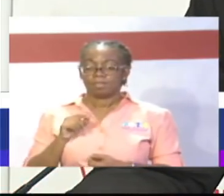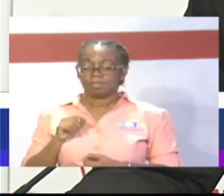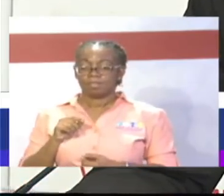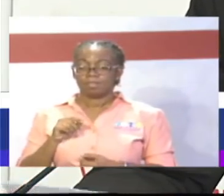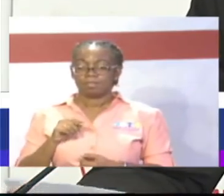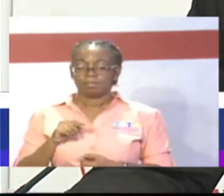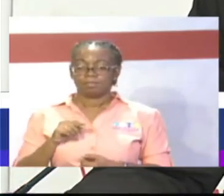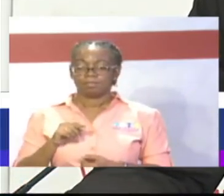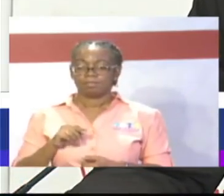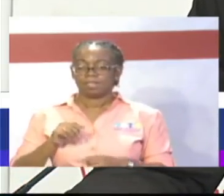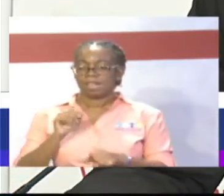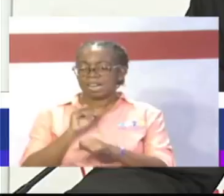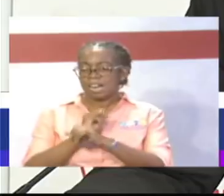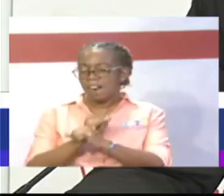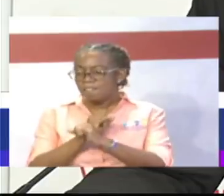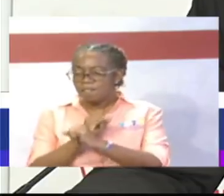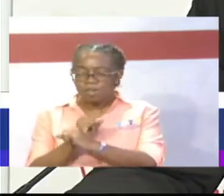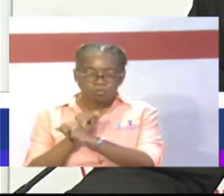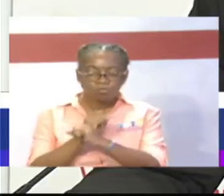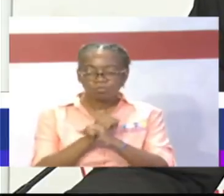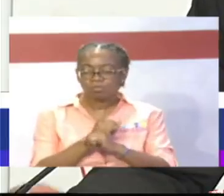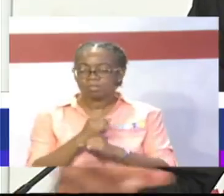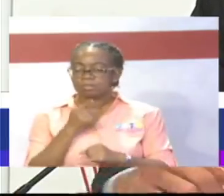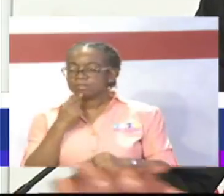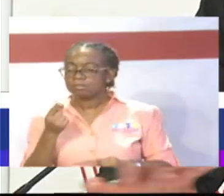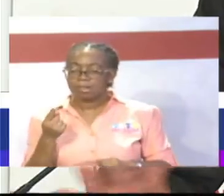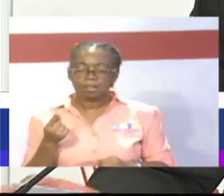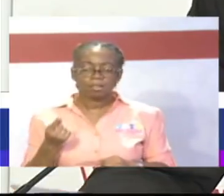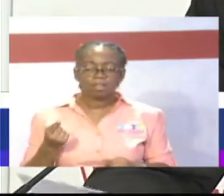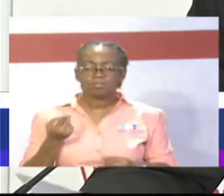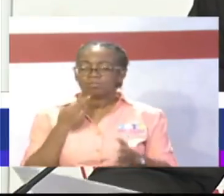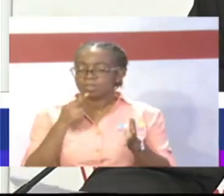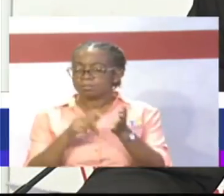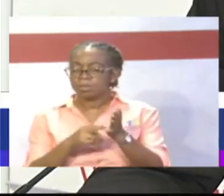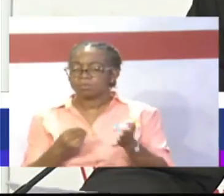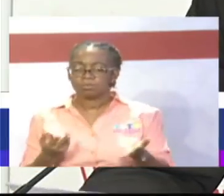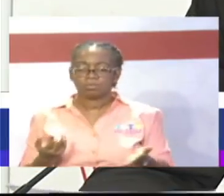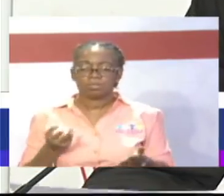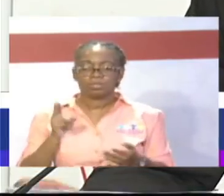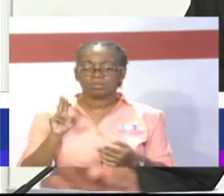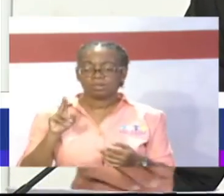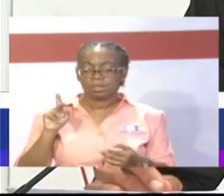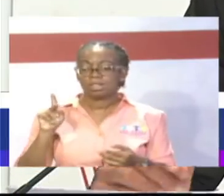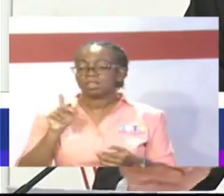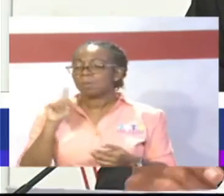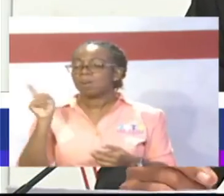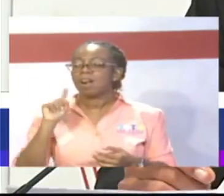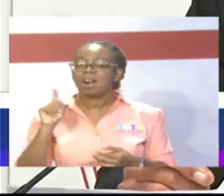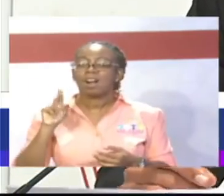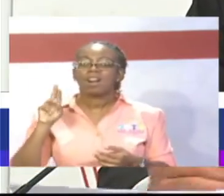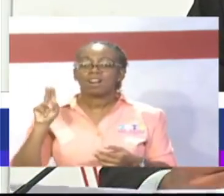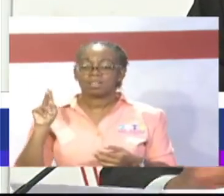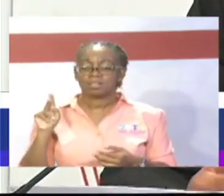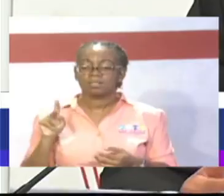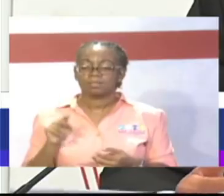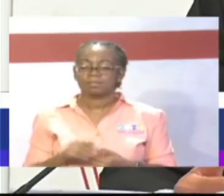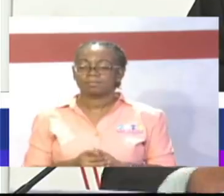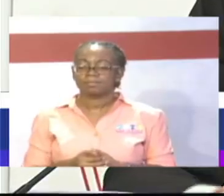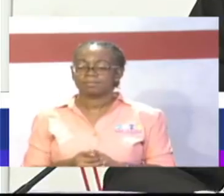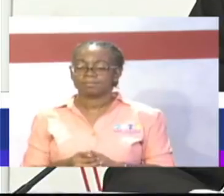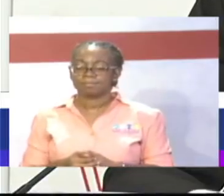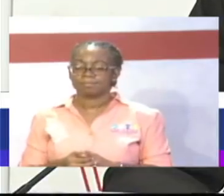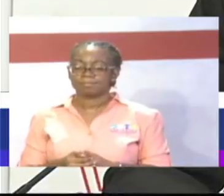regulatory industry here would have made a statement in the United Kingdom, which I like to just paraphrase a little bit. And their statement, which